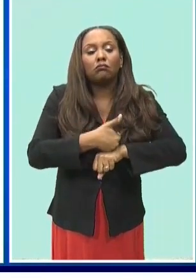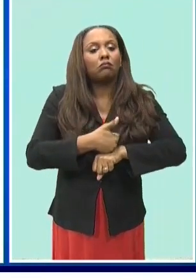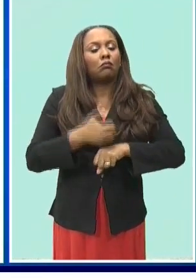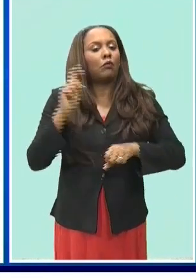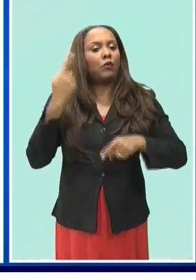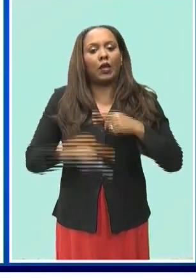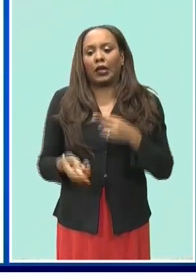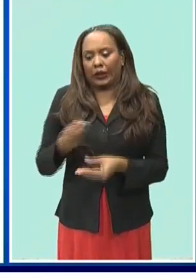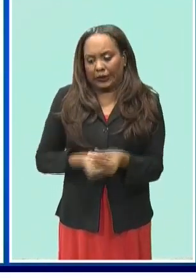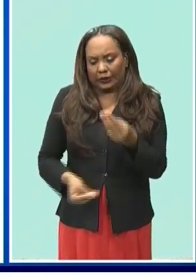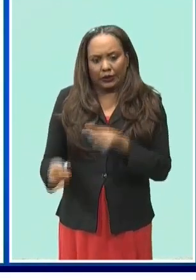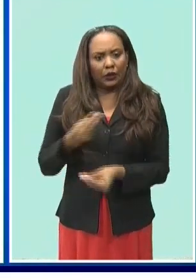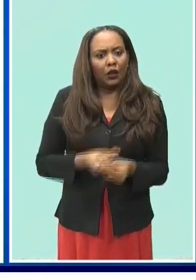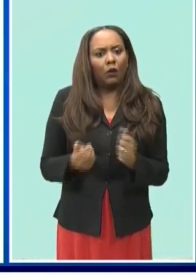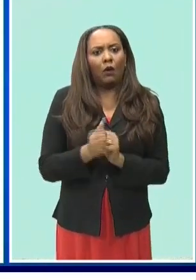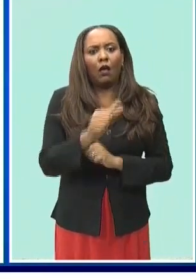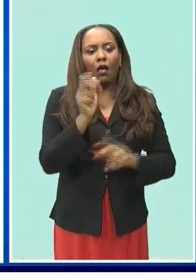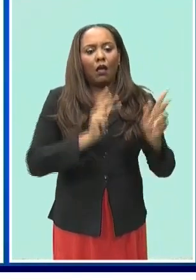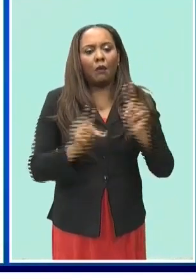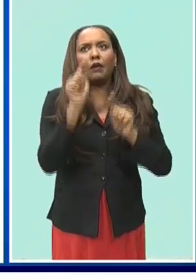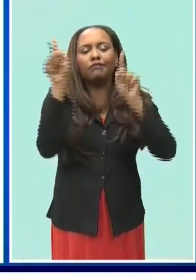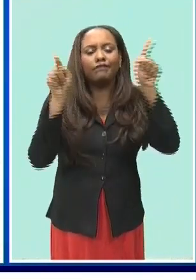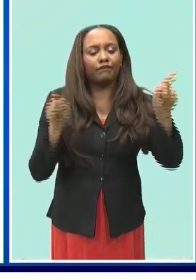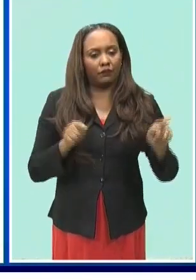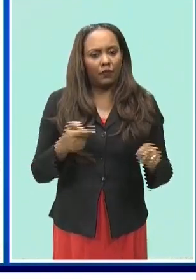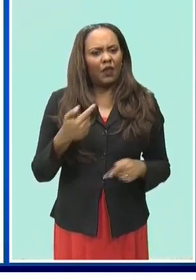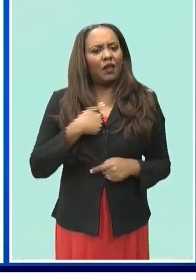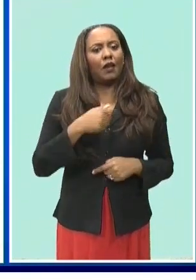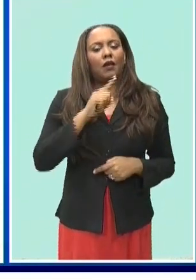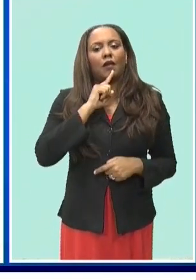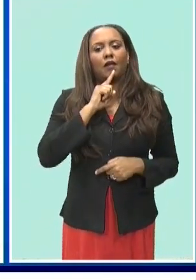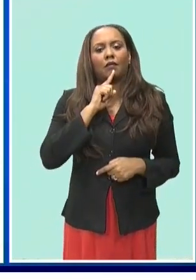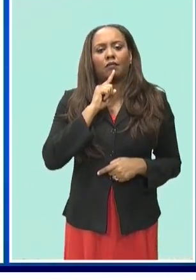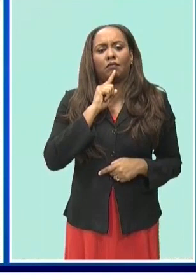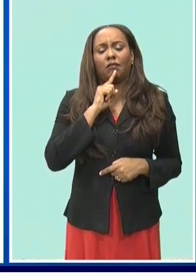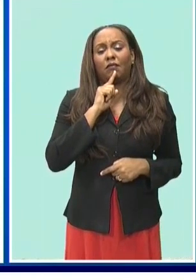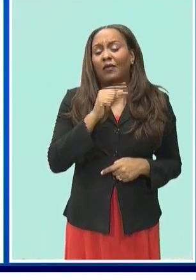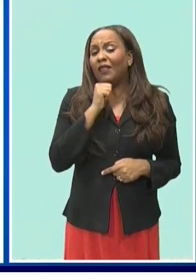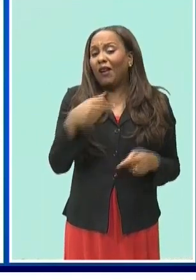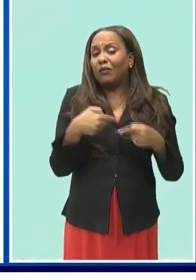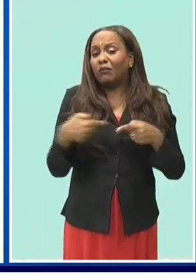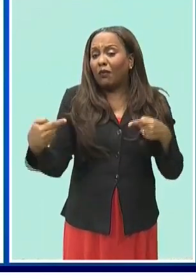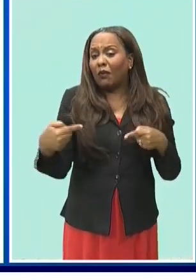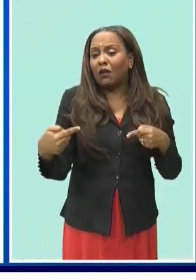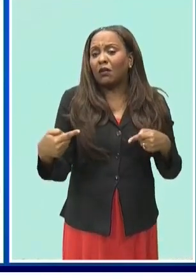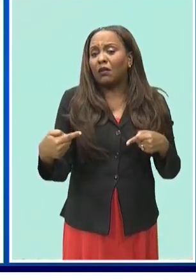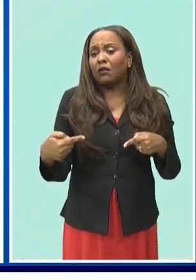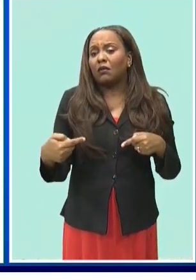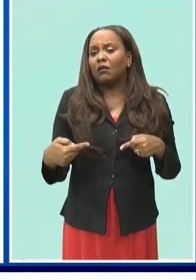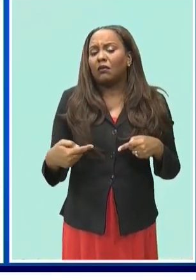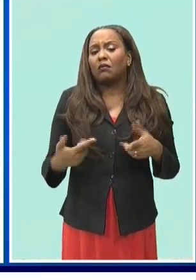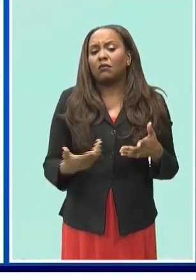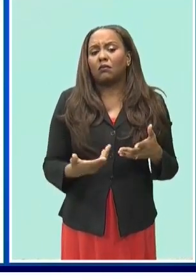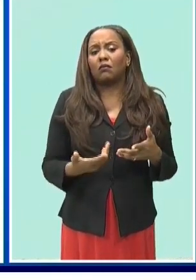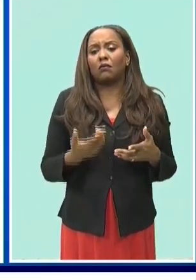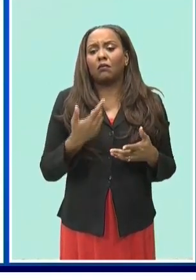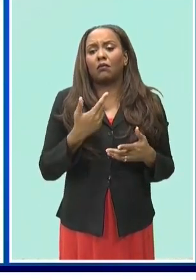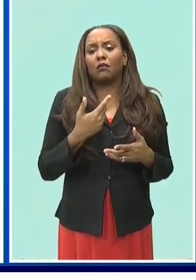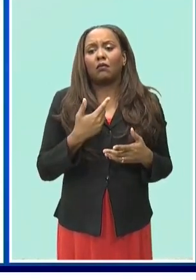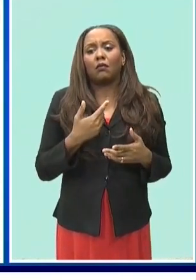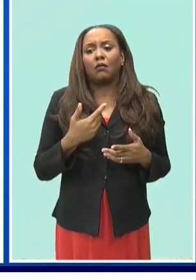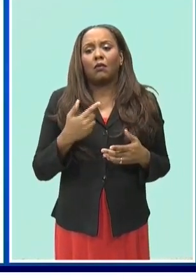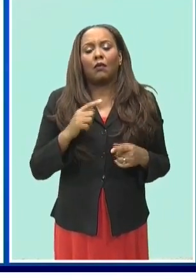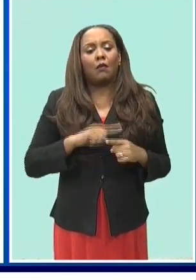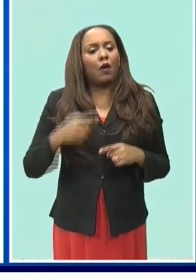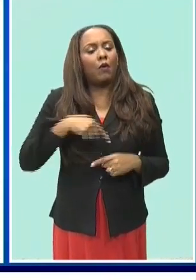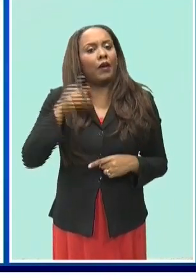trade with the outside world just now. So as I said, I was not opposed to the bill. It is, we are being forced into